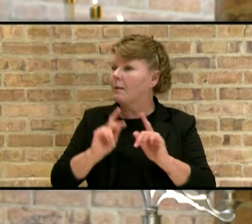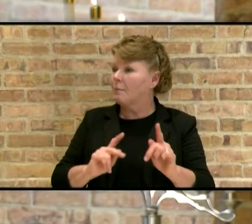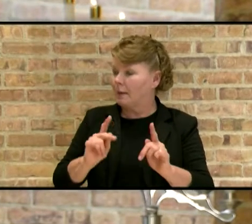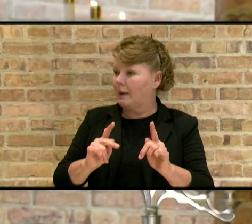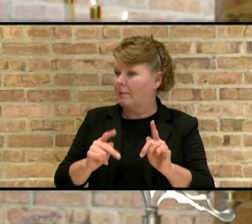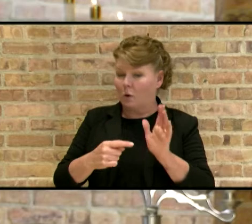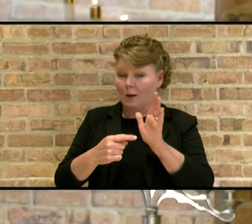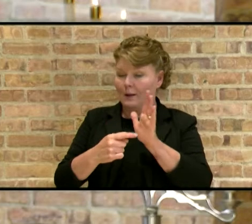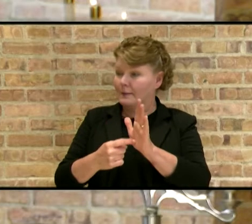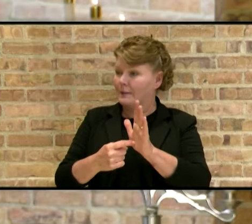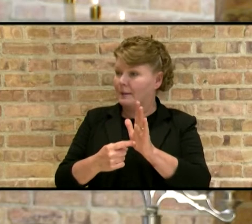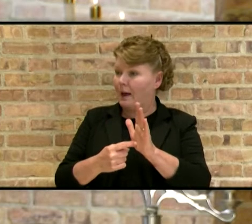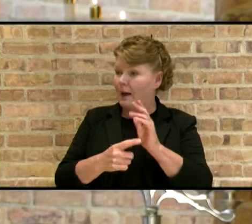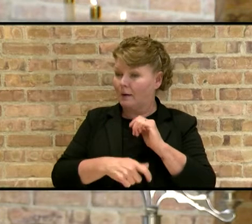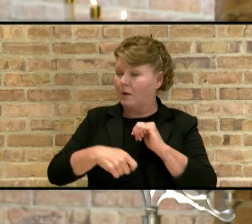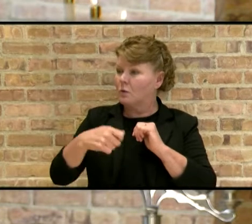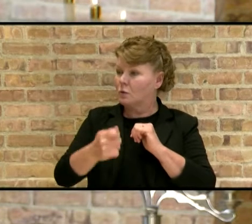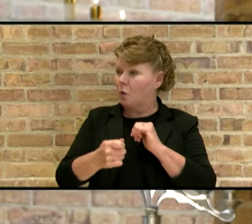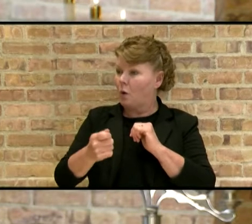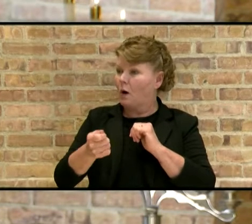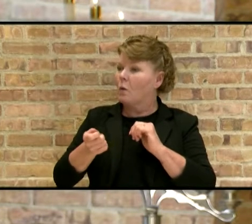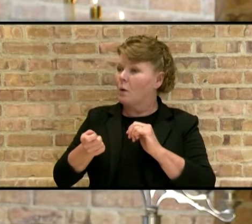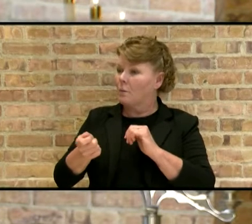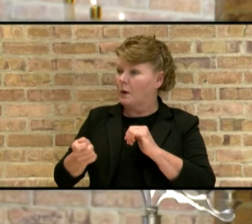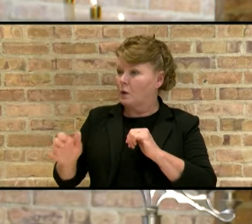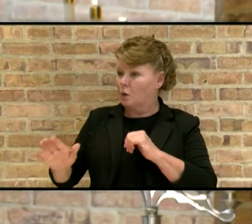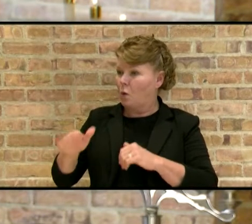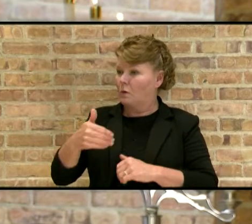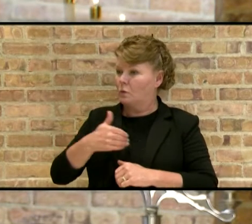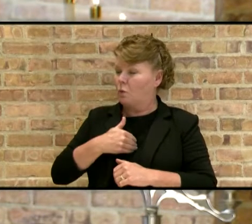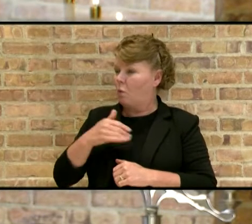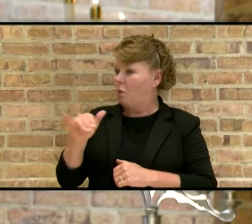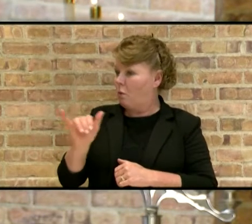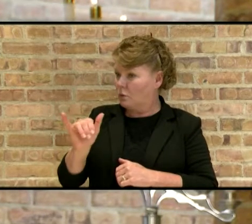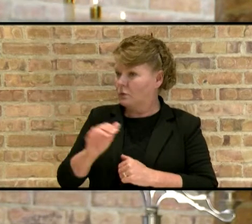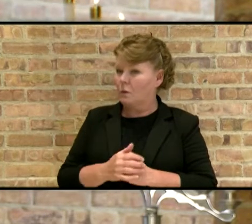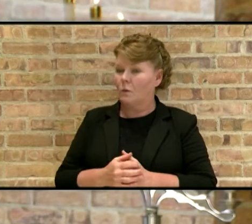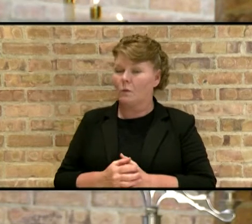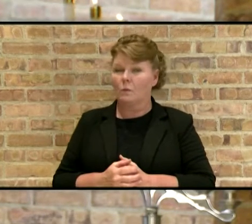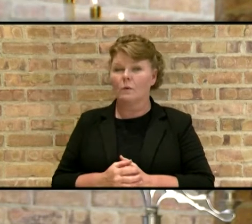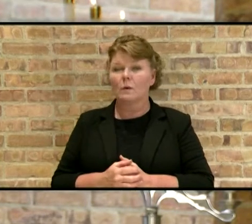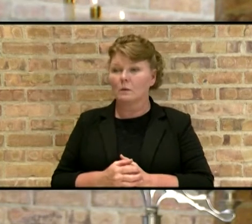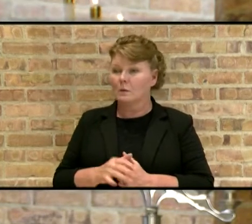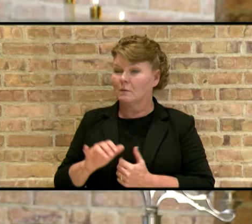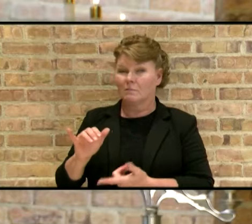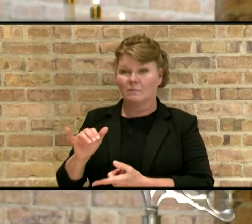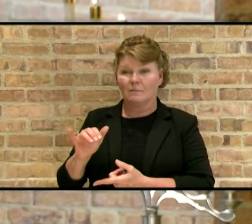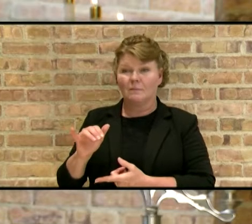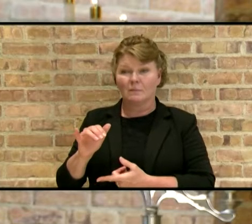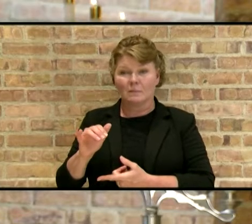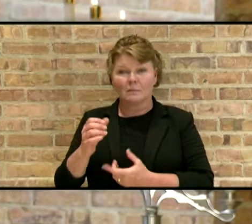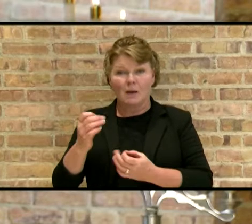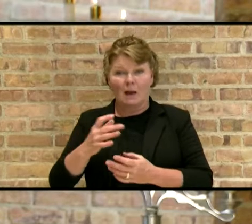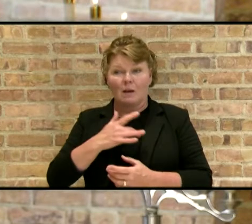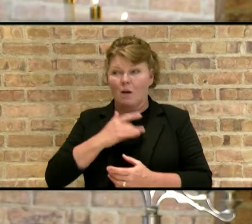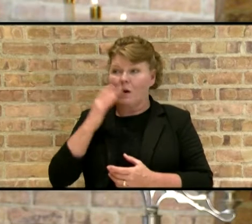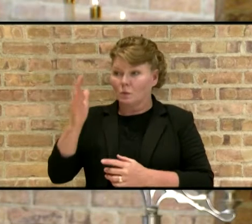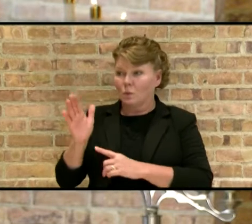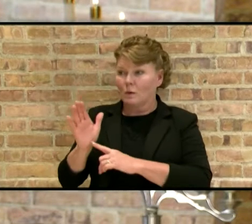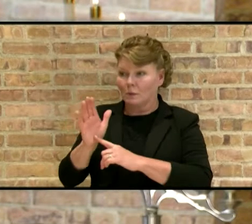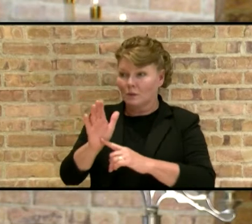that is opposed, and a sword will pierce through your own soul also, so that thought from many hearts may be